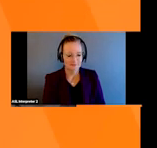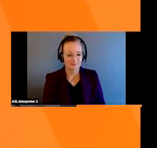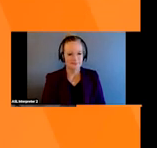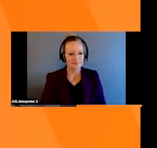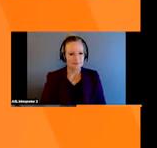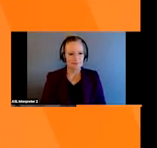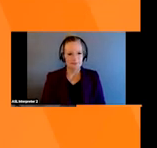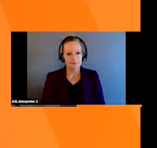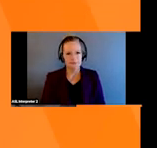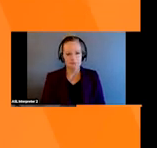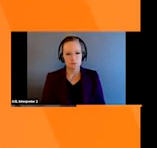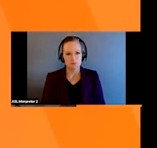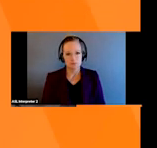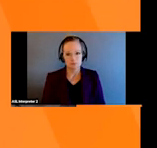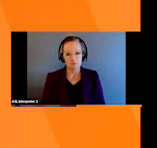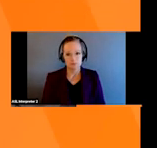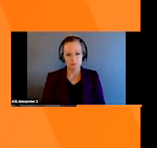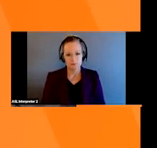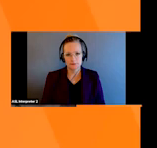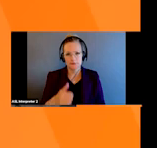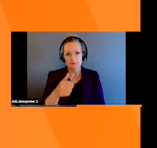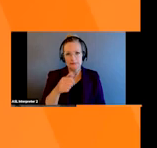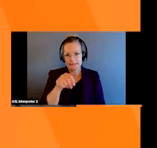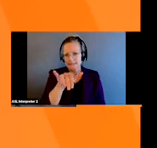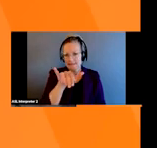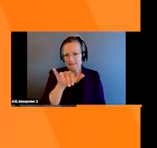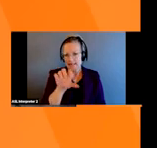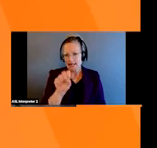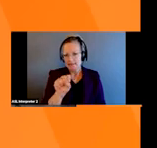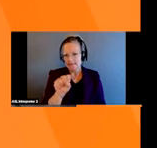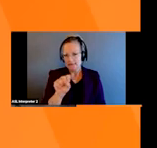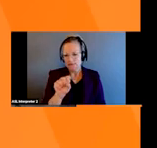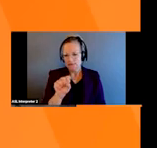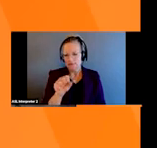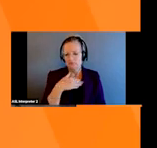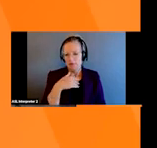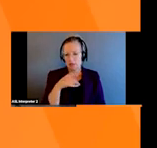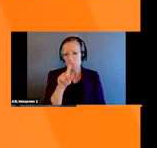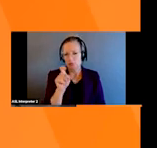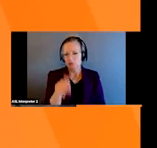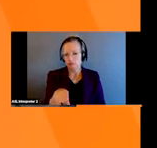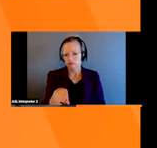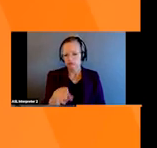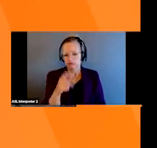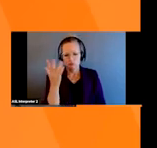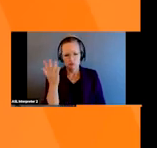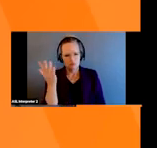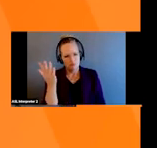I believe you can. I don't know why you would. I would definitely want